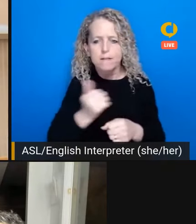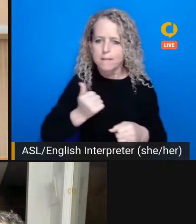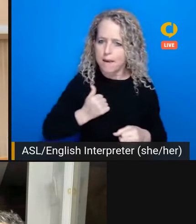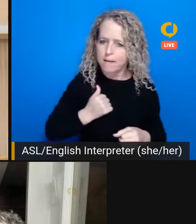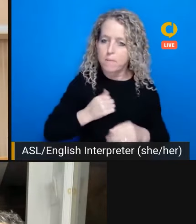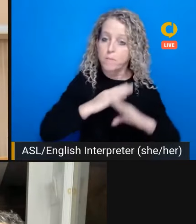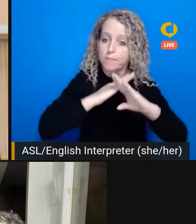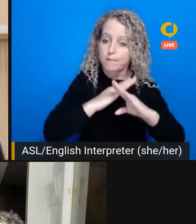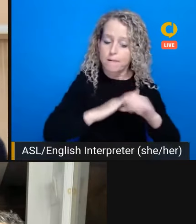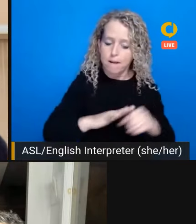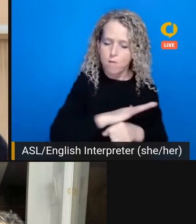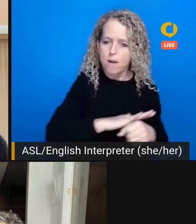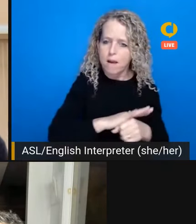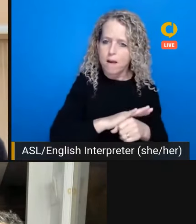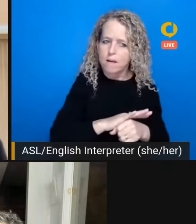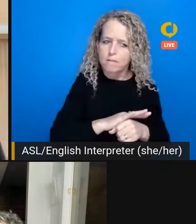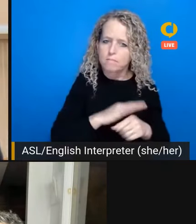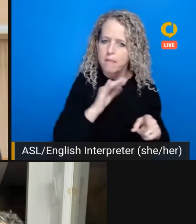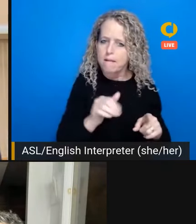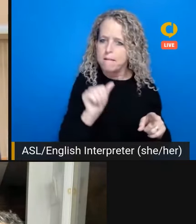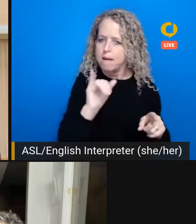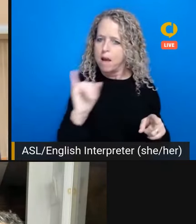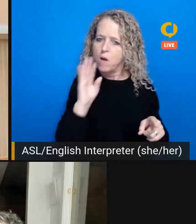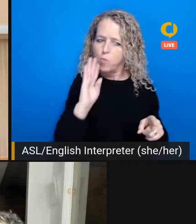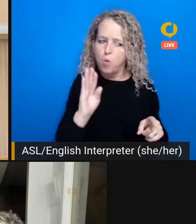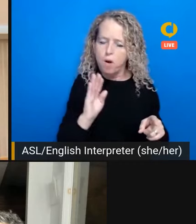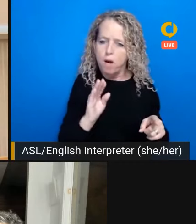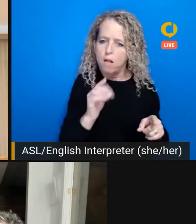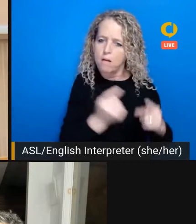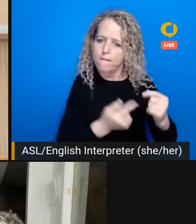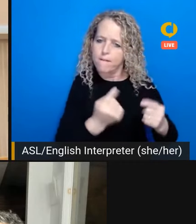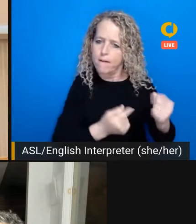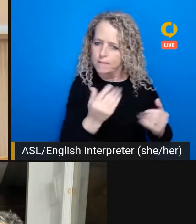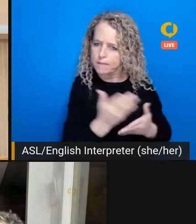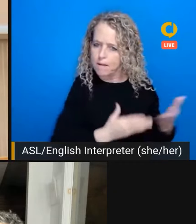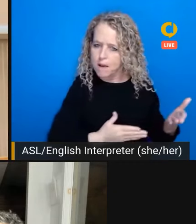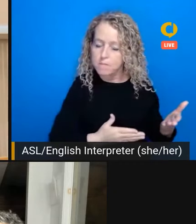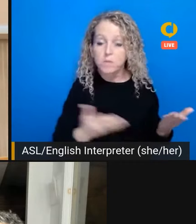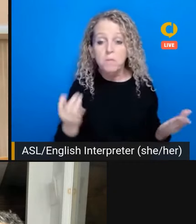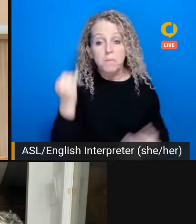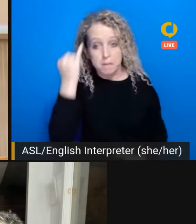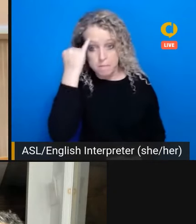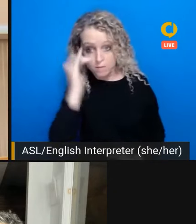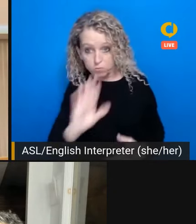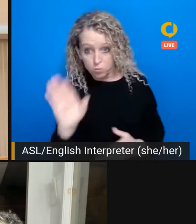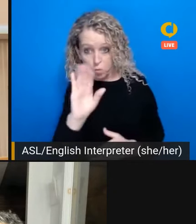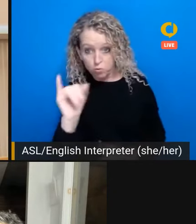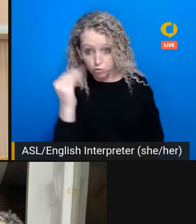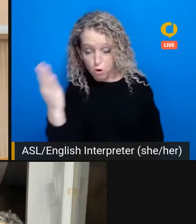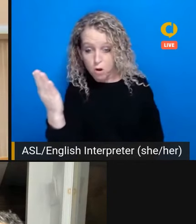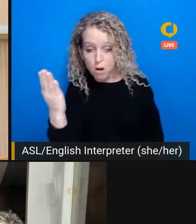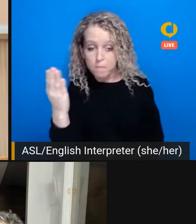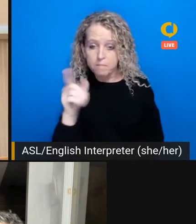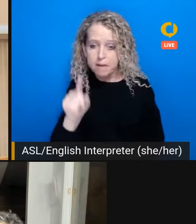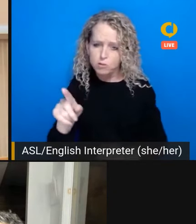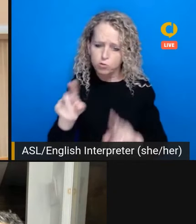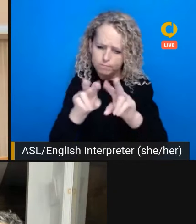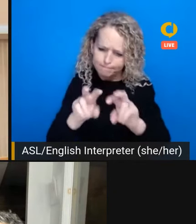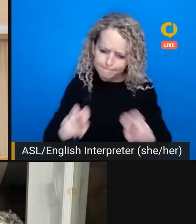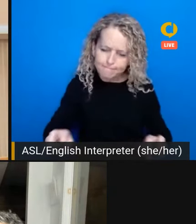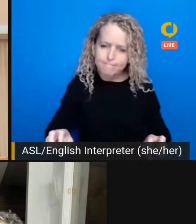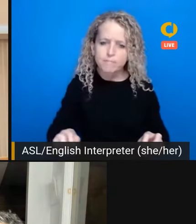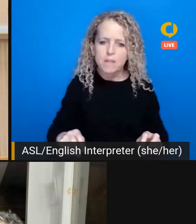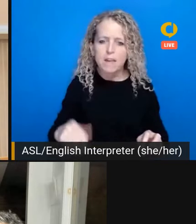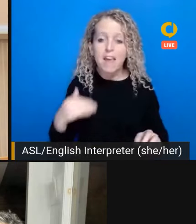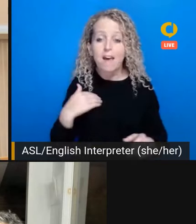that there's a person at a bank who, like, your job is to give out mortgages at a bank. And instead of an AI system, you've got a checklist. You know,